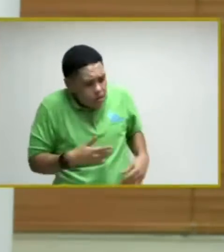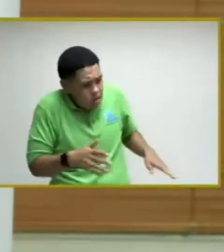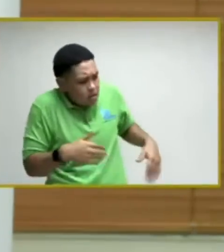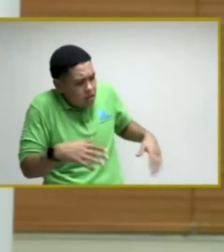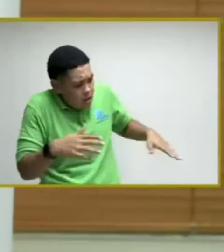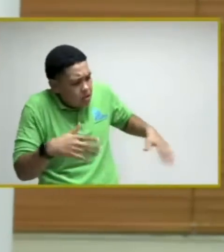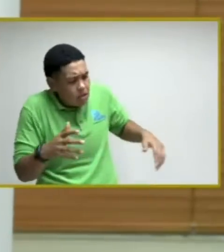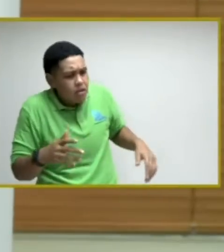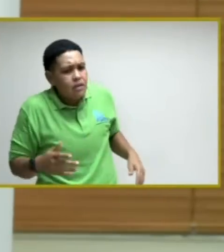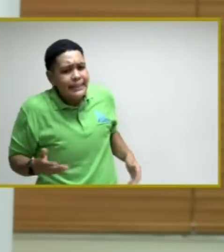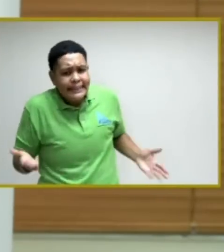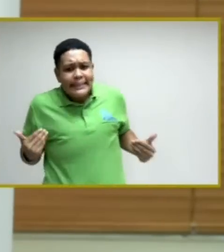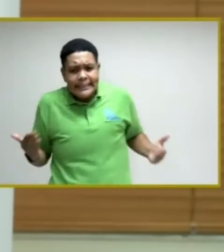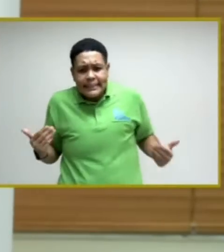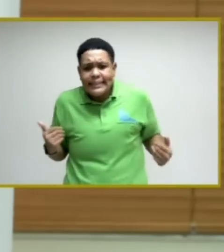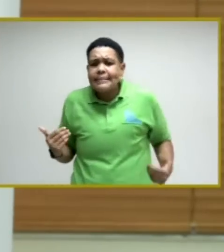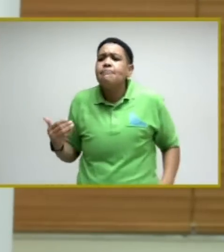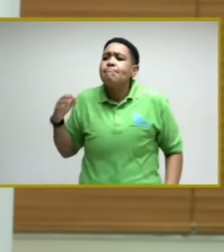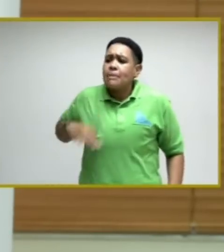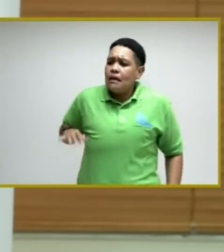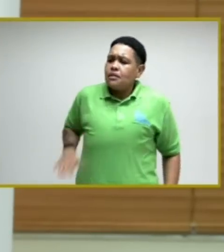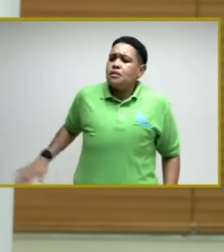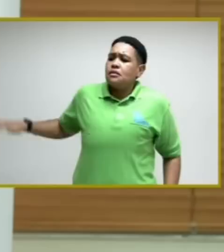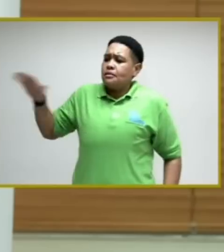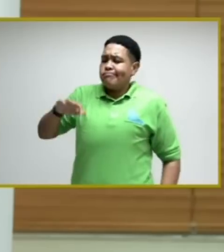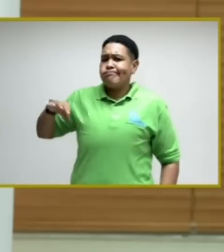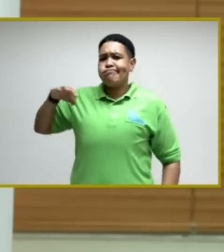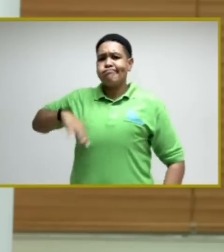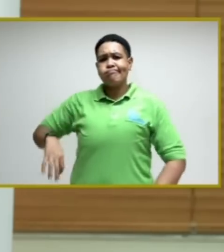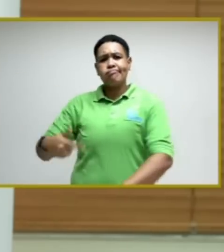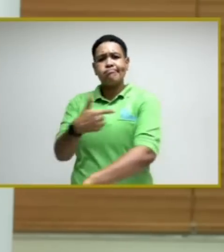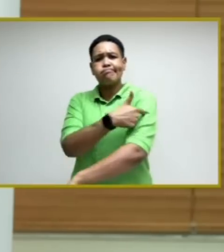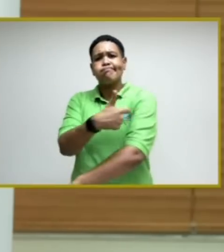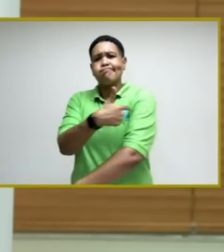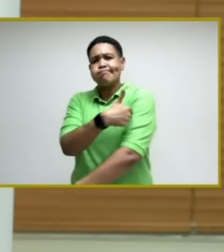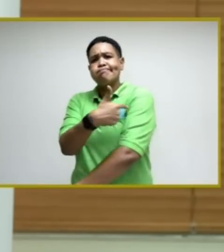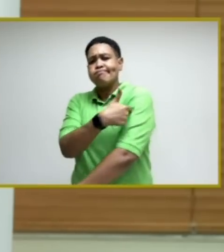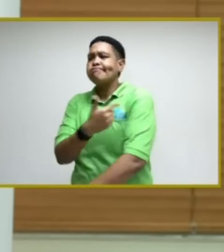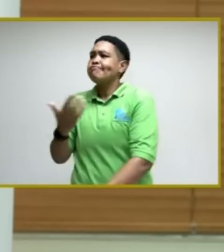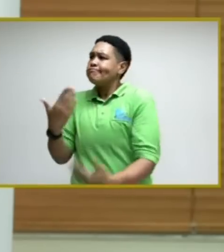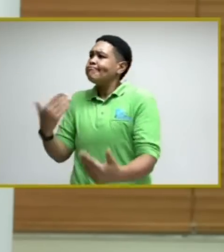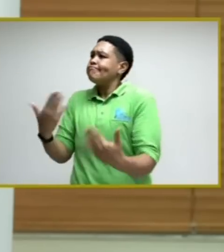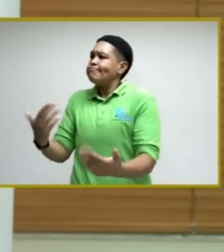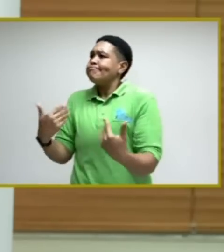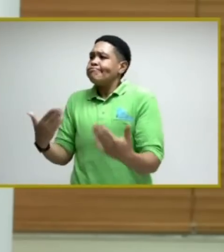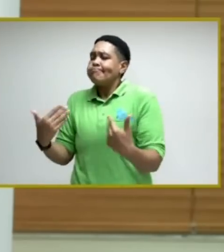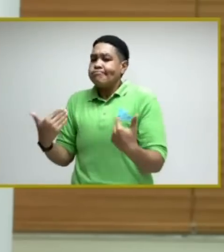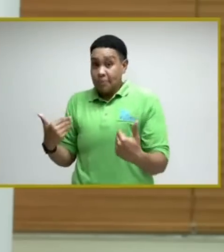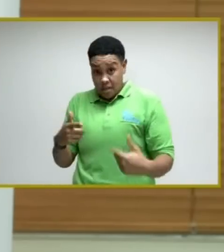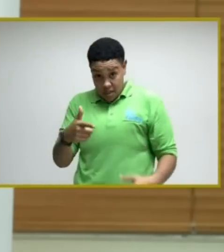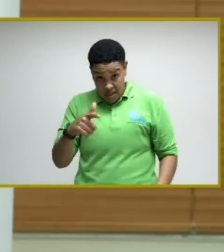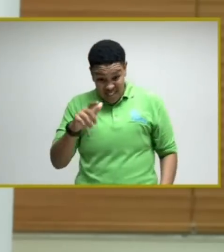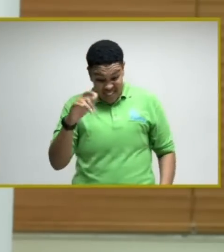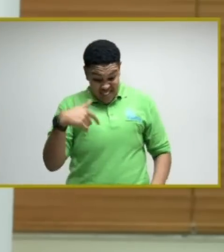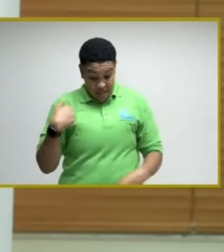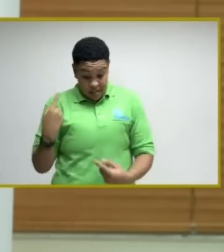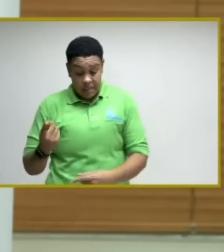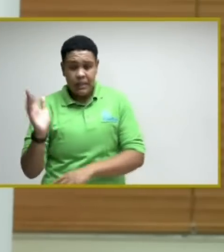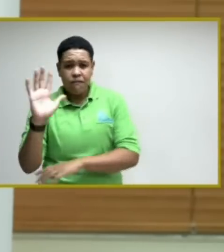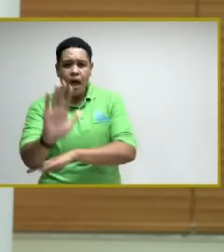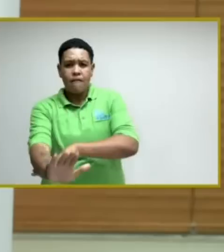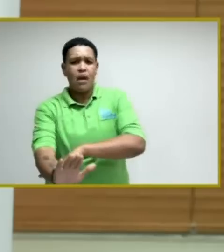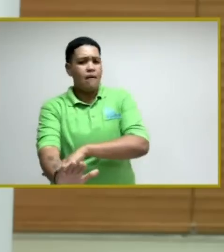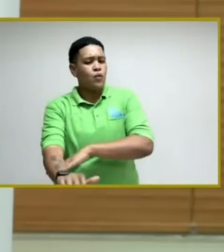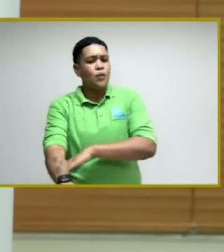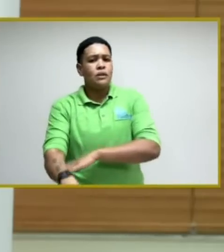as possible for Jamaicans to benefit from vaccines. As of 5 p.m. today, 5